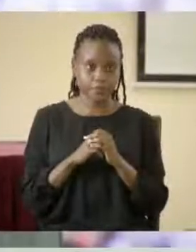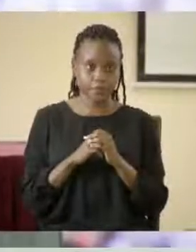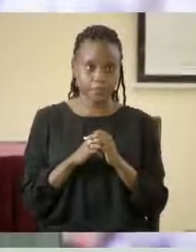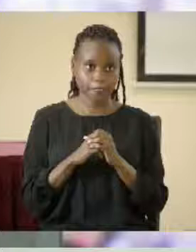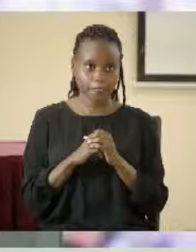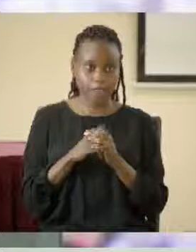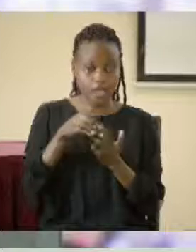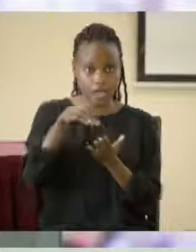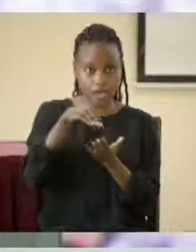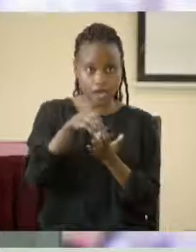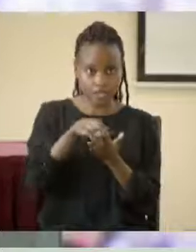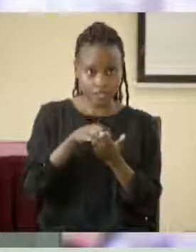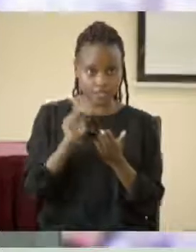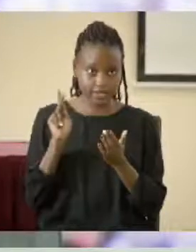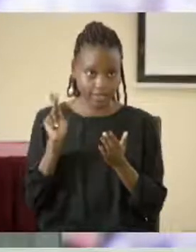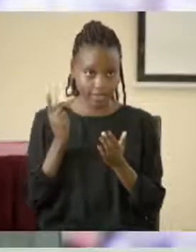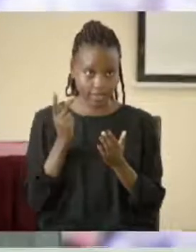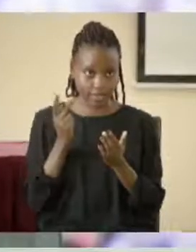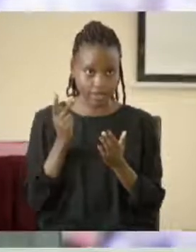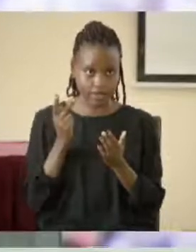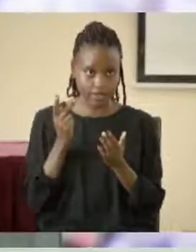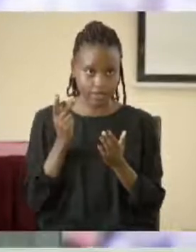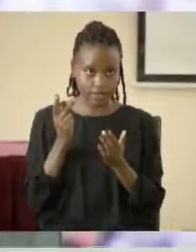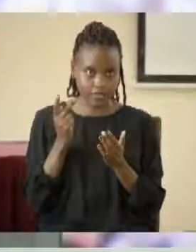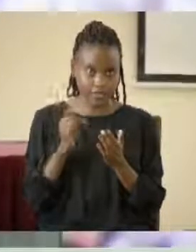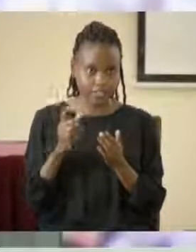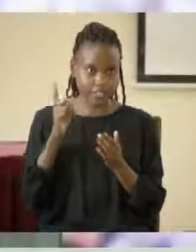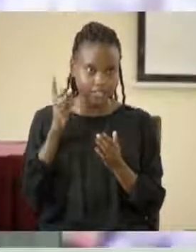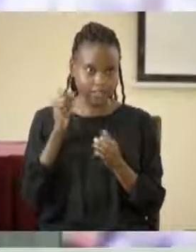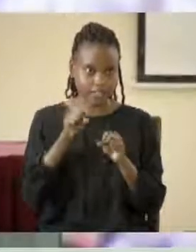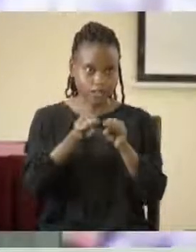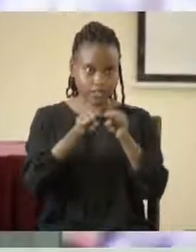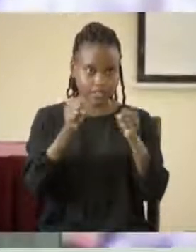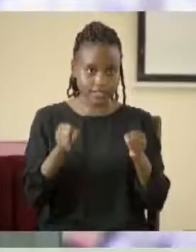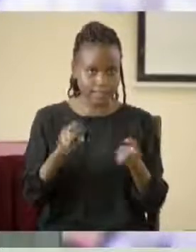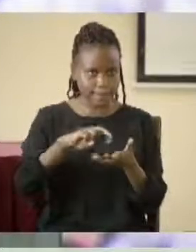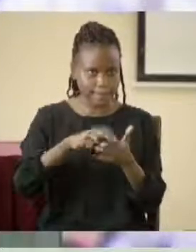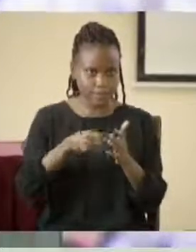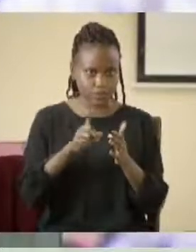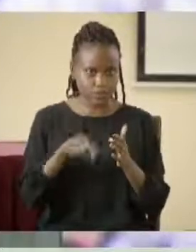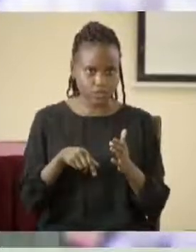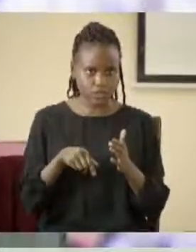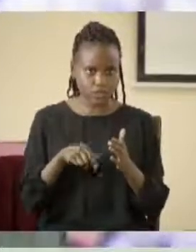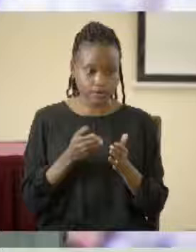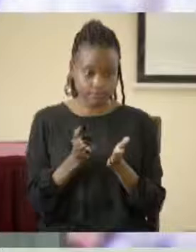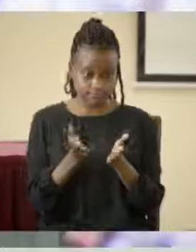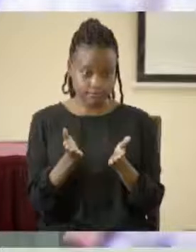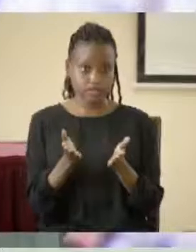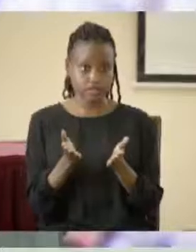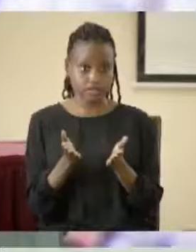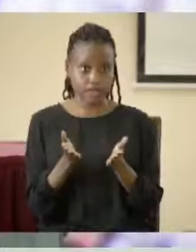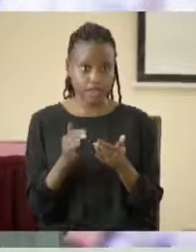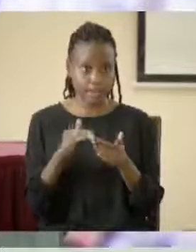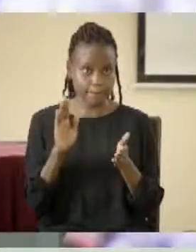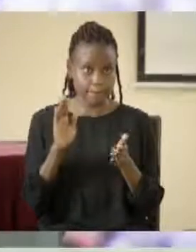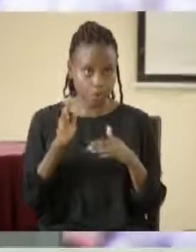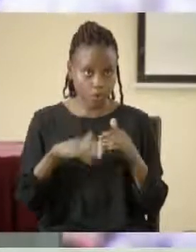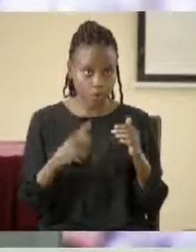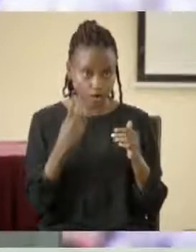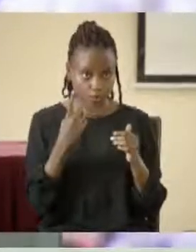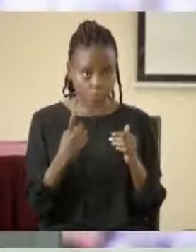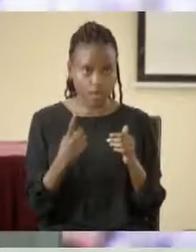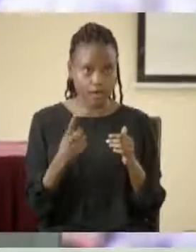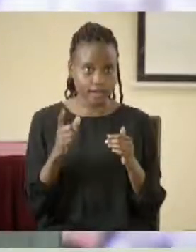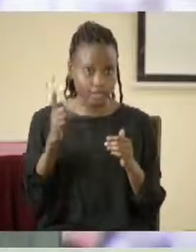Within our context, Kenya is a plural legal system, which means that we have in existence more than one legal